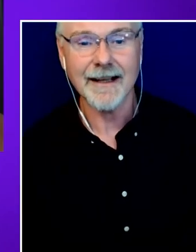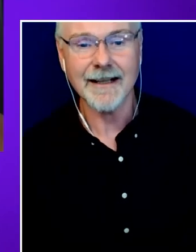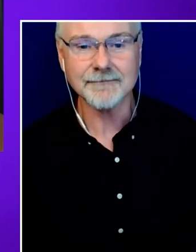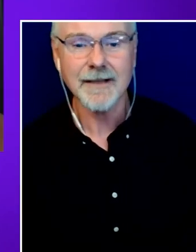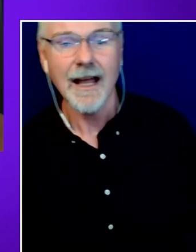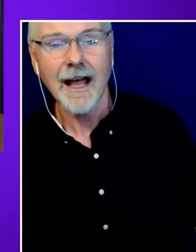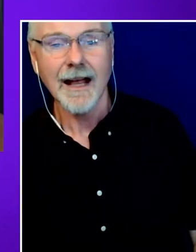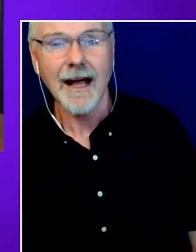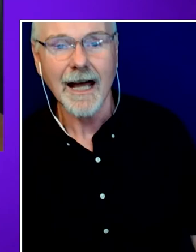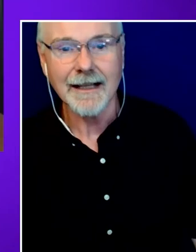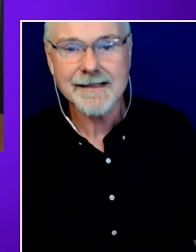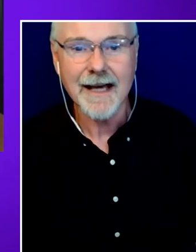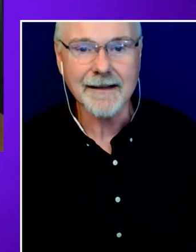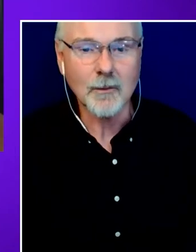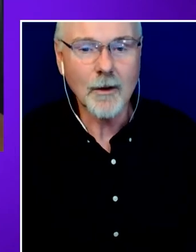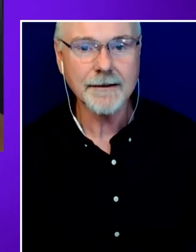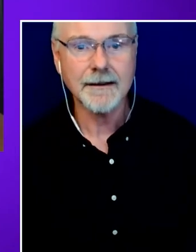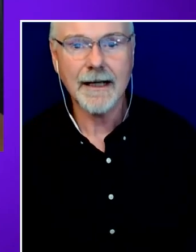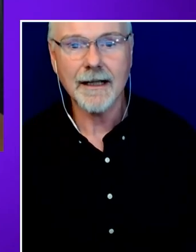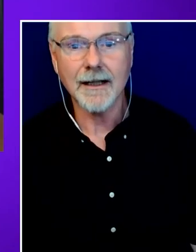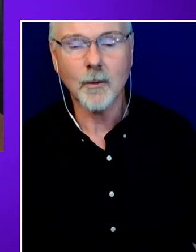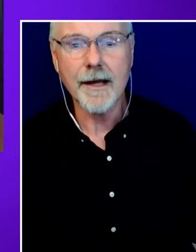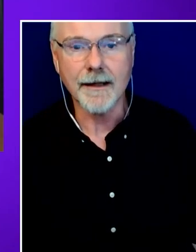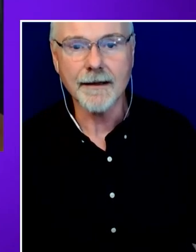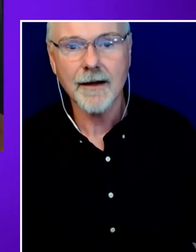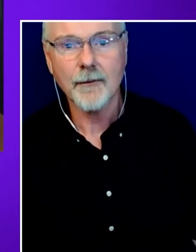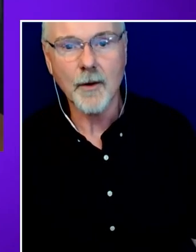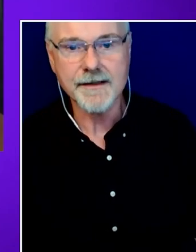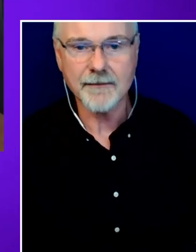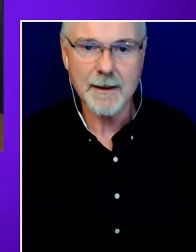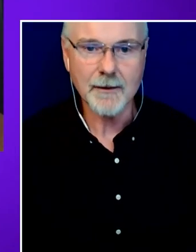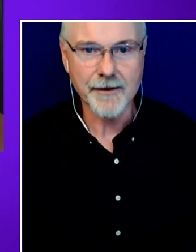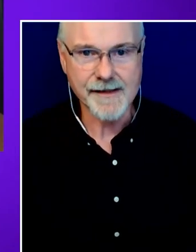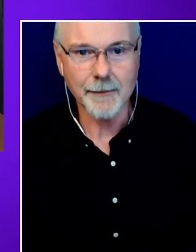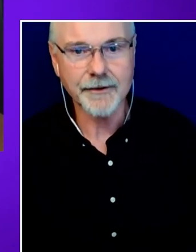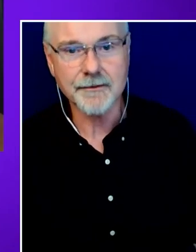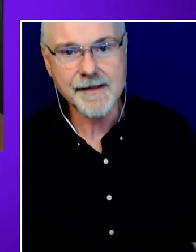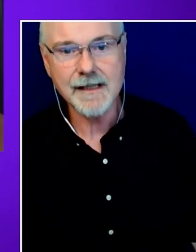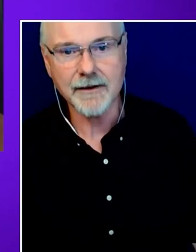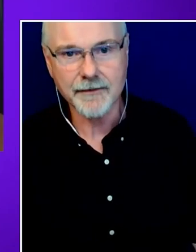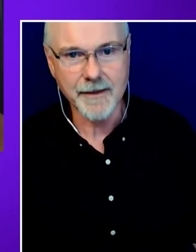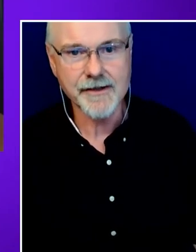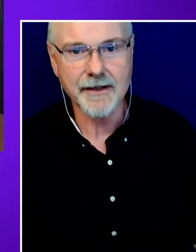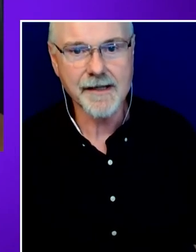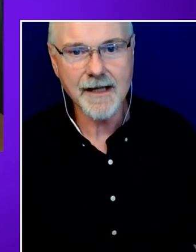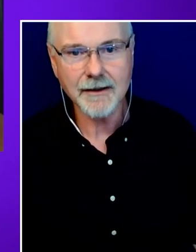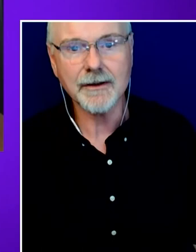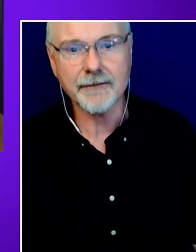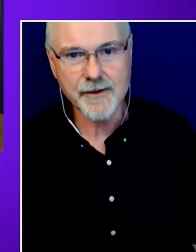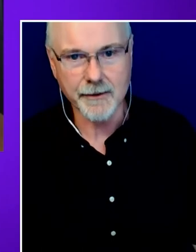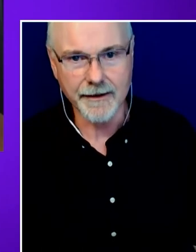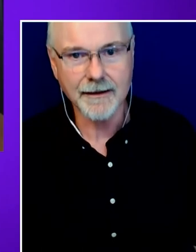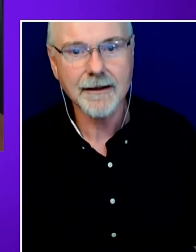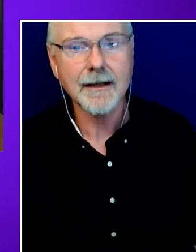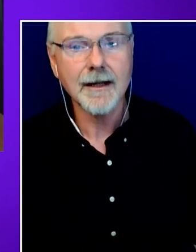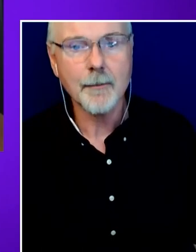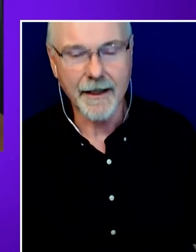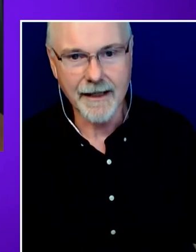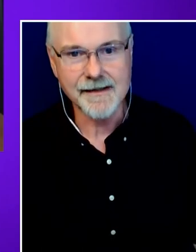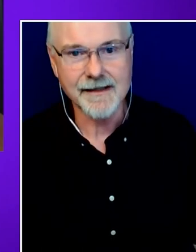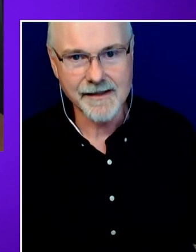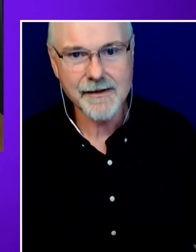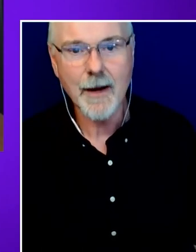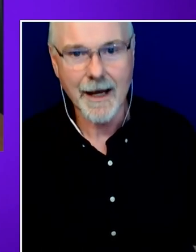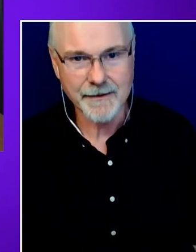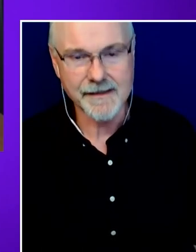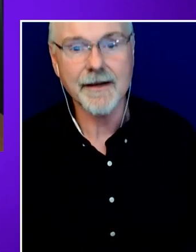Yes, I'd like to add that one way for deaf people, for example, to receive information is not only visually, but